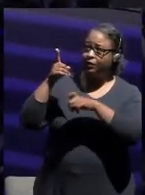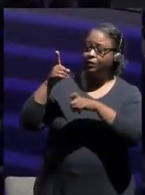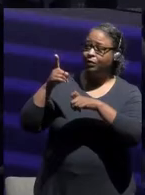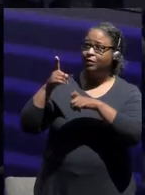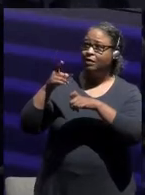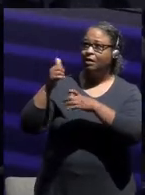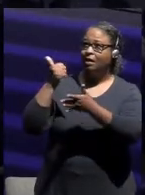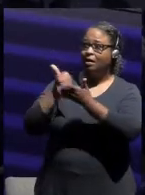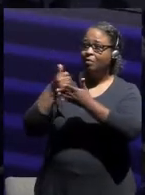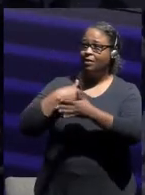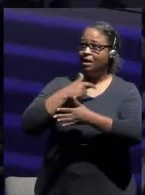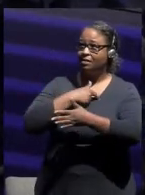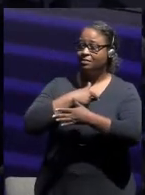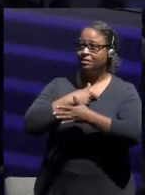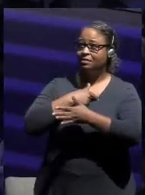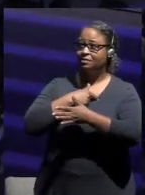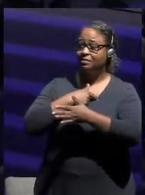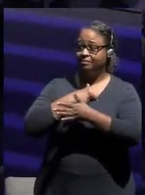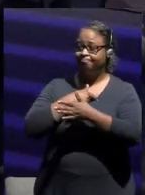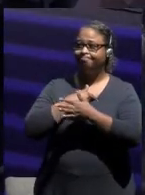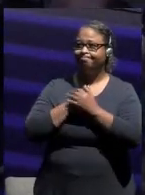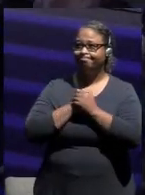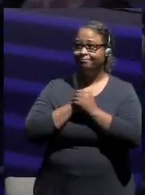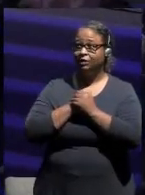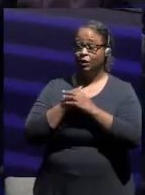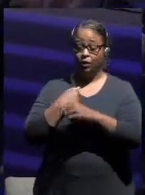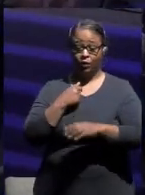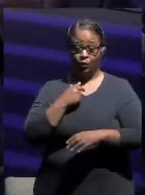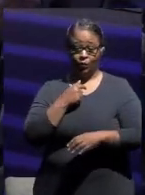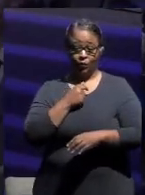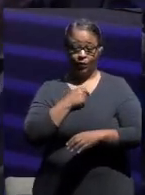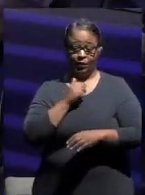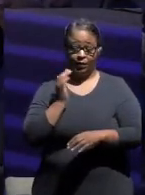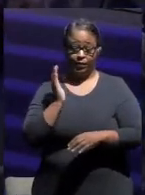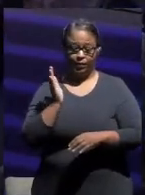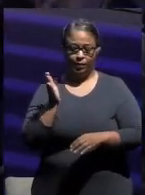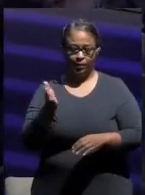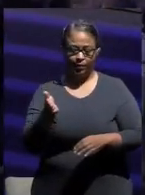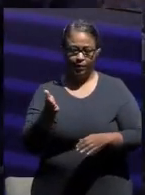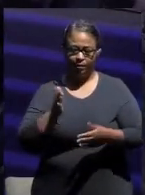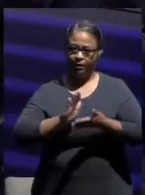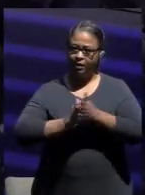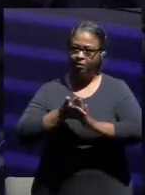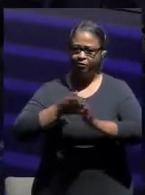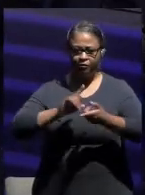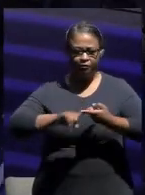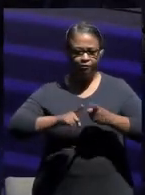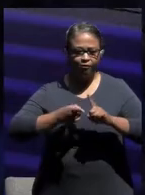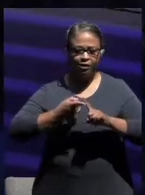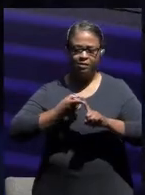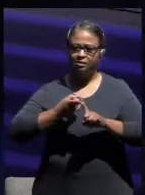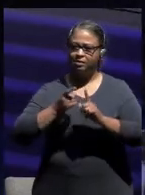you. That, Lord Jesus, that we would become friends.